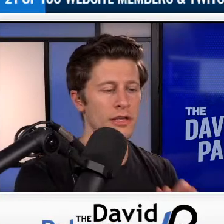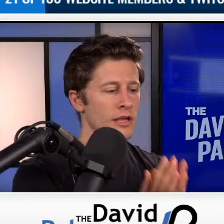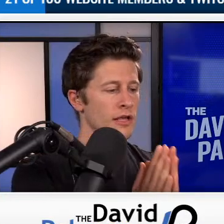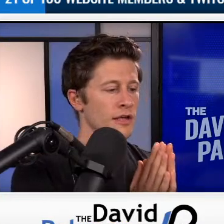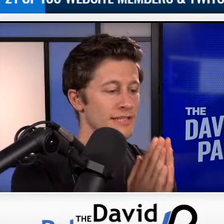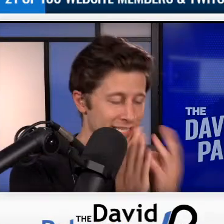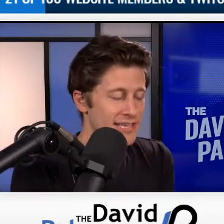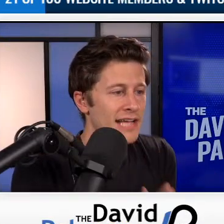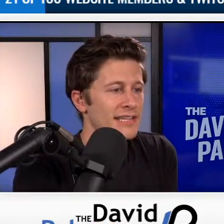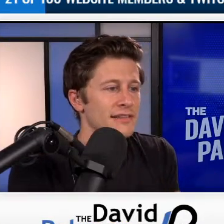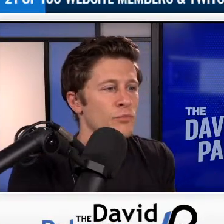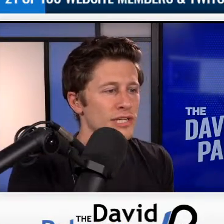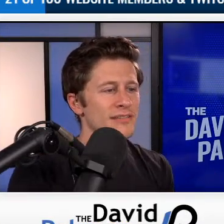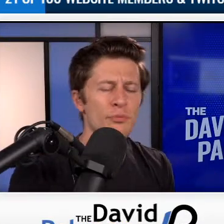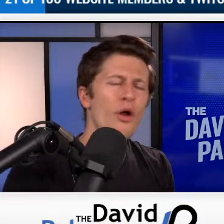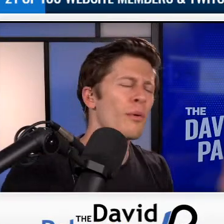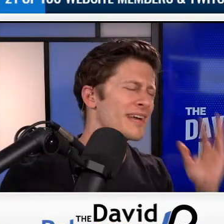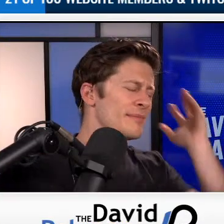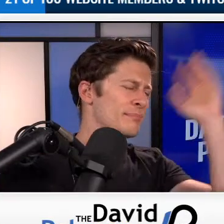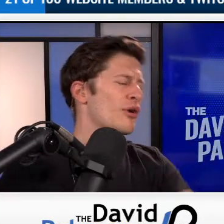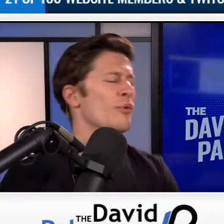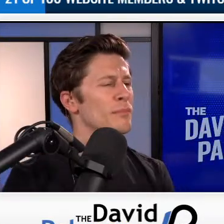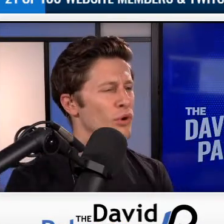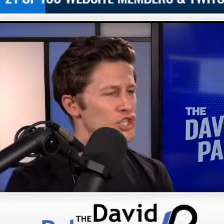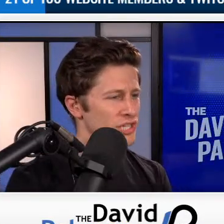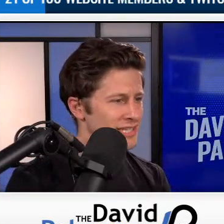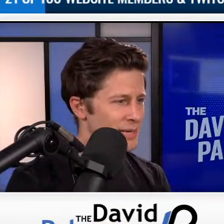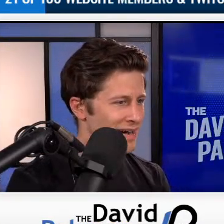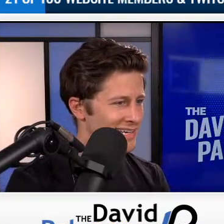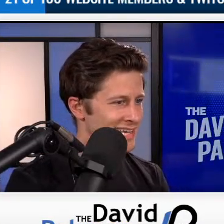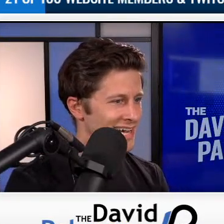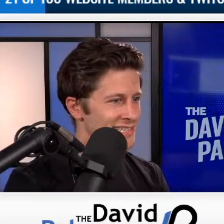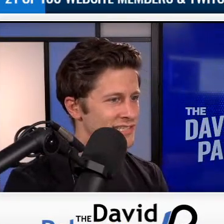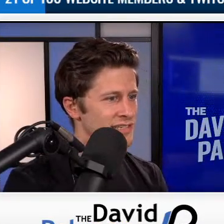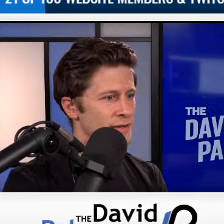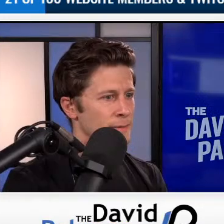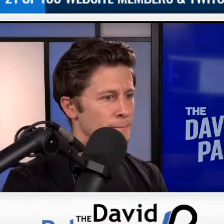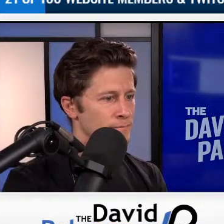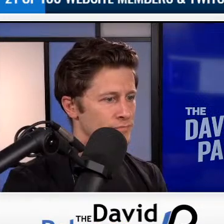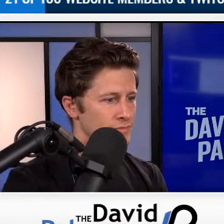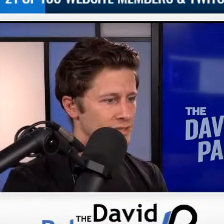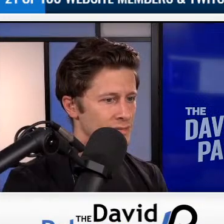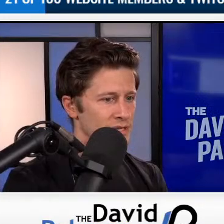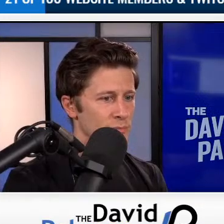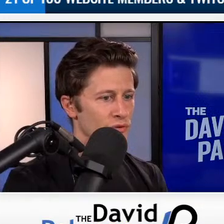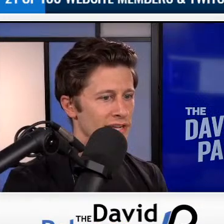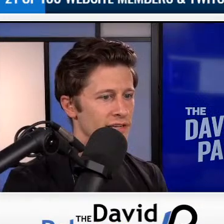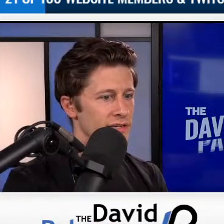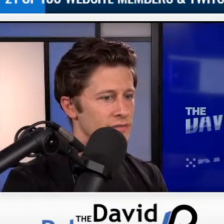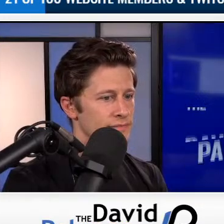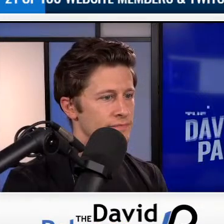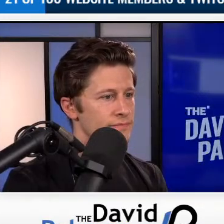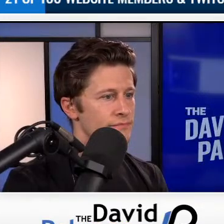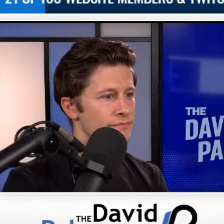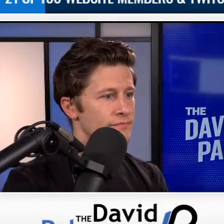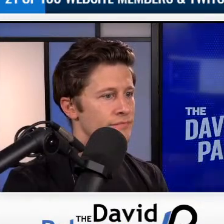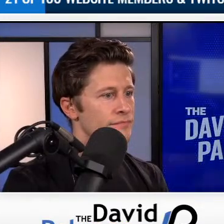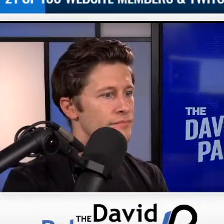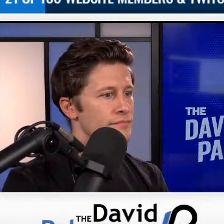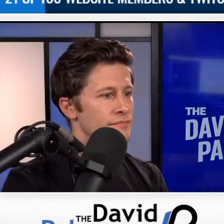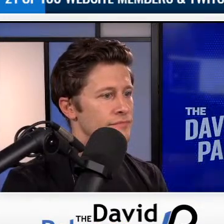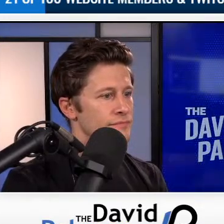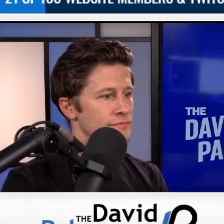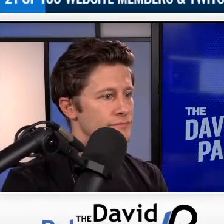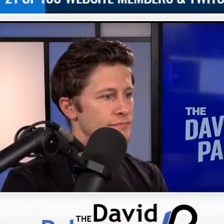medical decide that give me pro-abortion. Come on, guys. Give me a break. Hey,